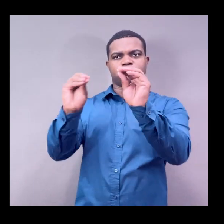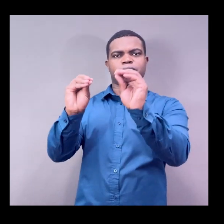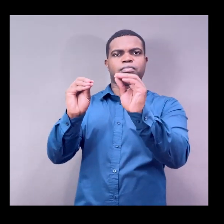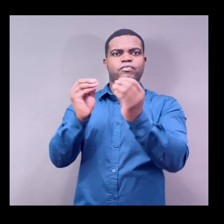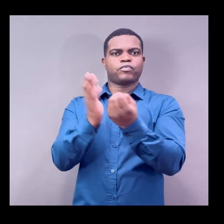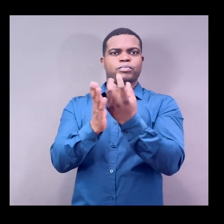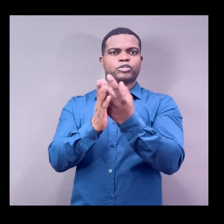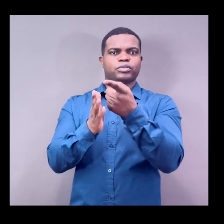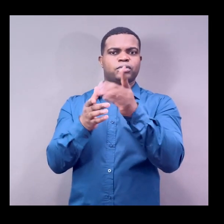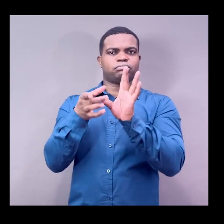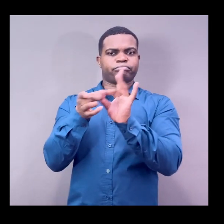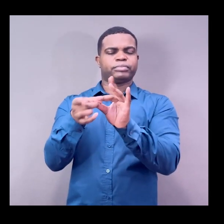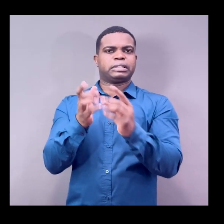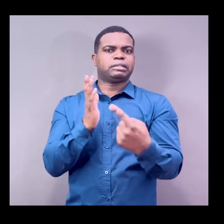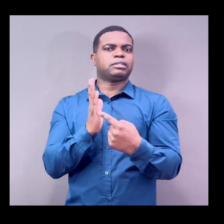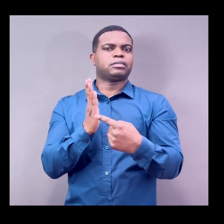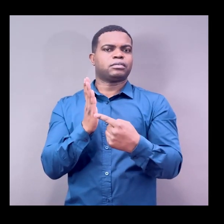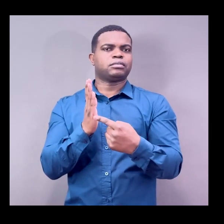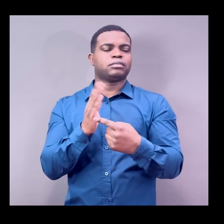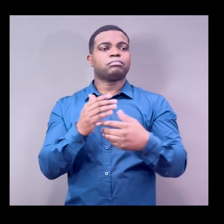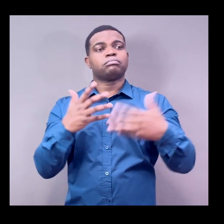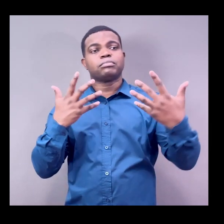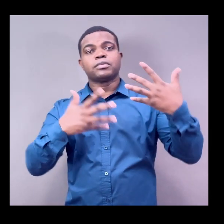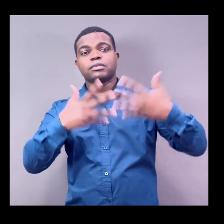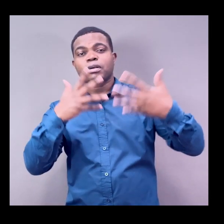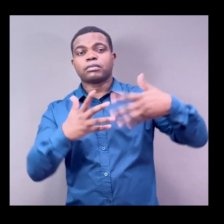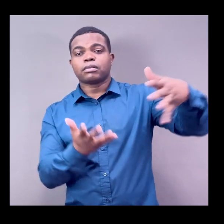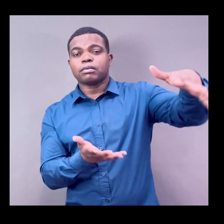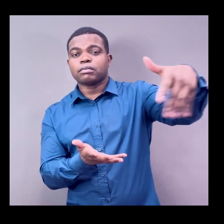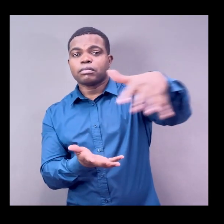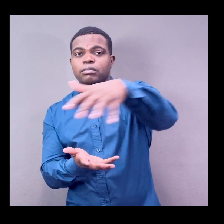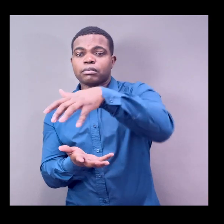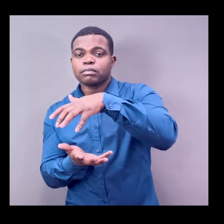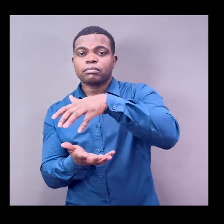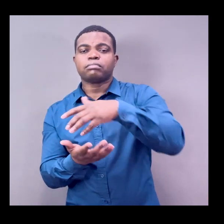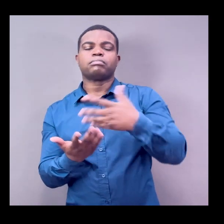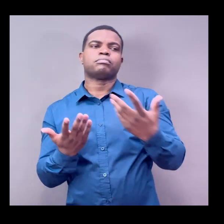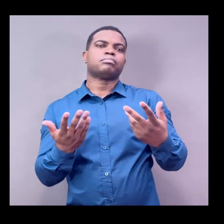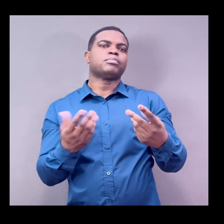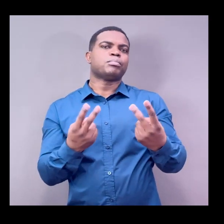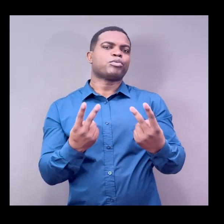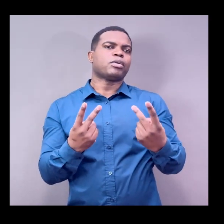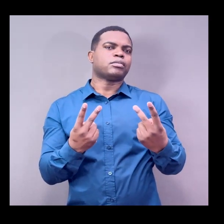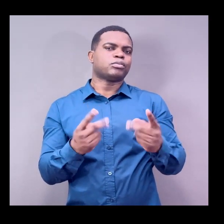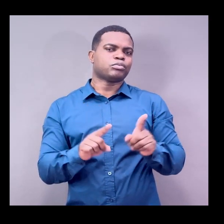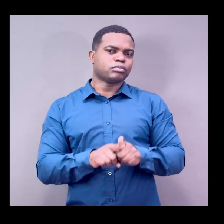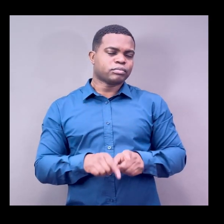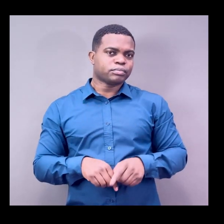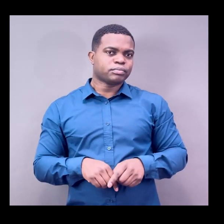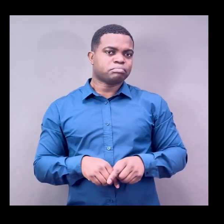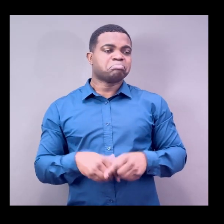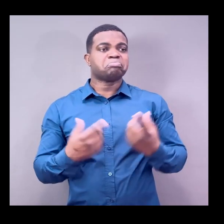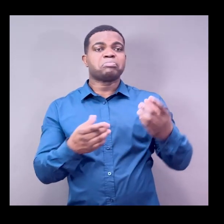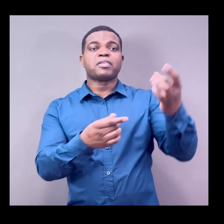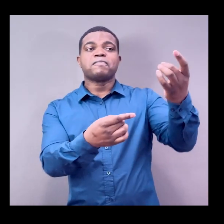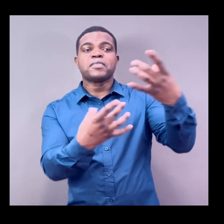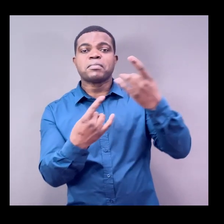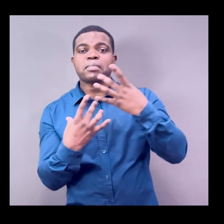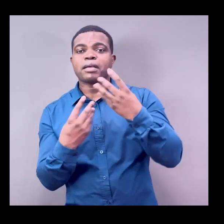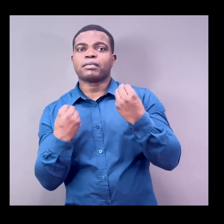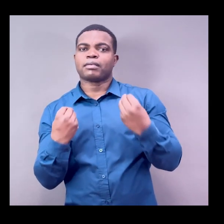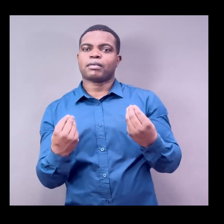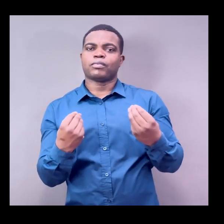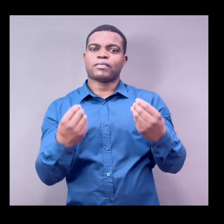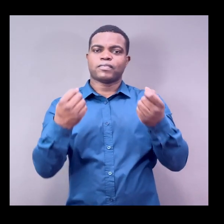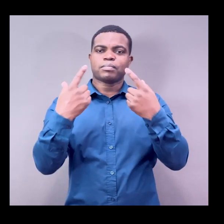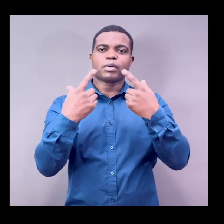for campaign programs. Data collection and analysis, it's also important. Feedback collection,